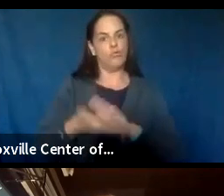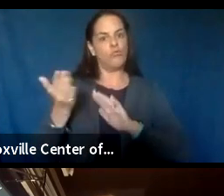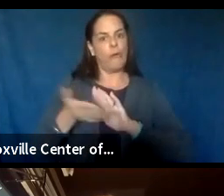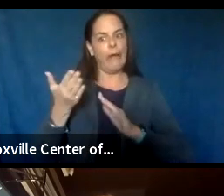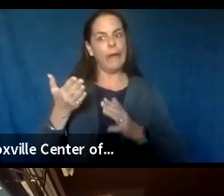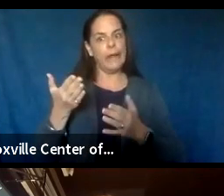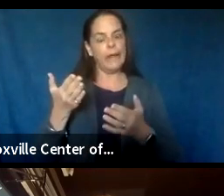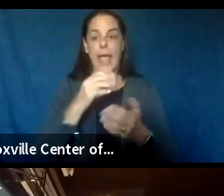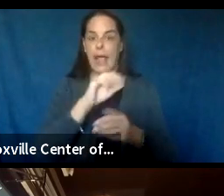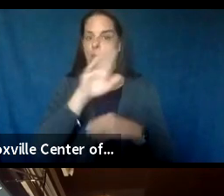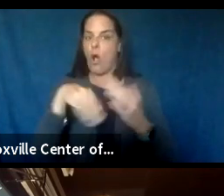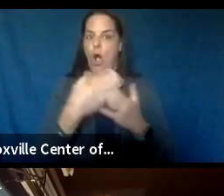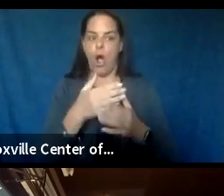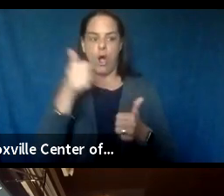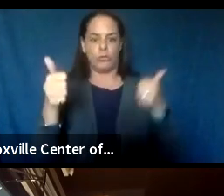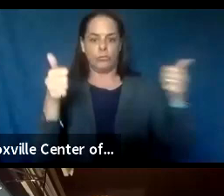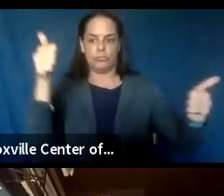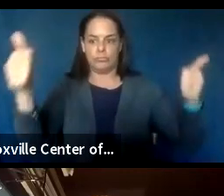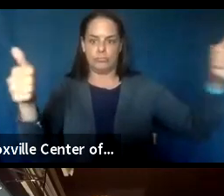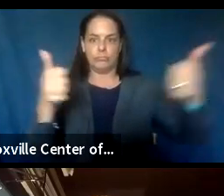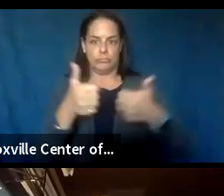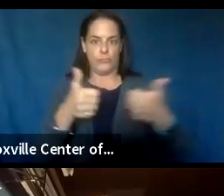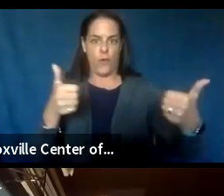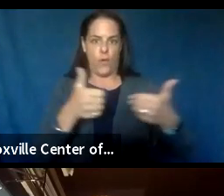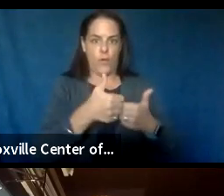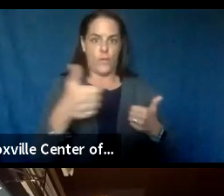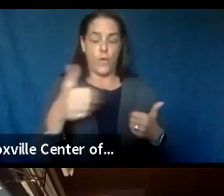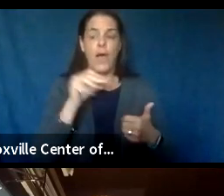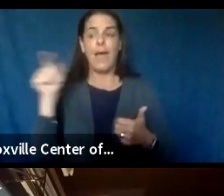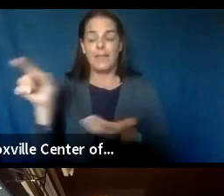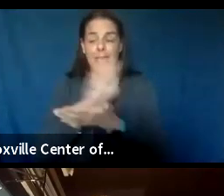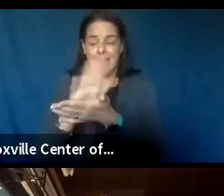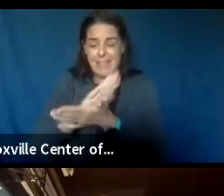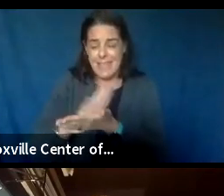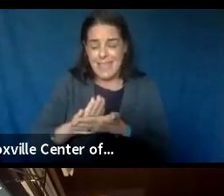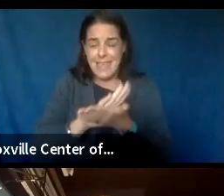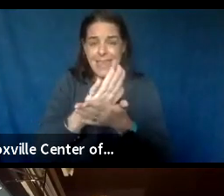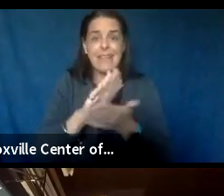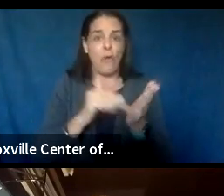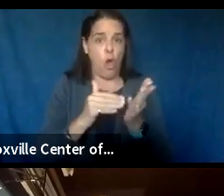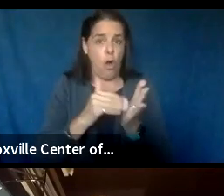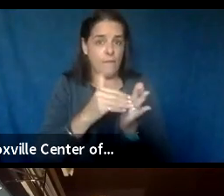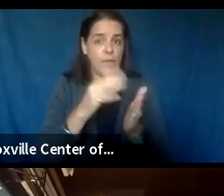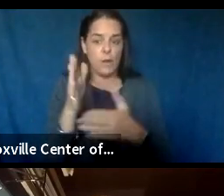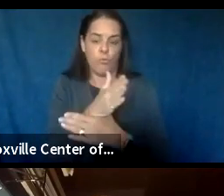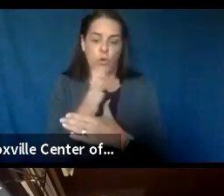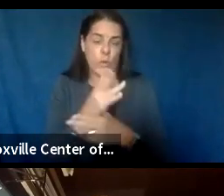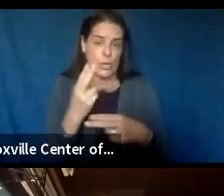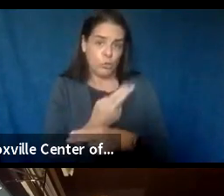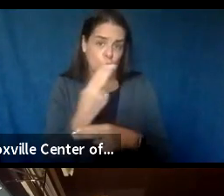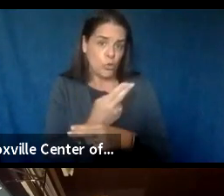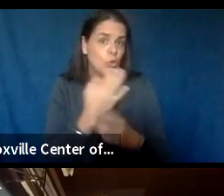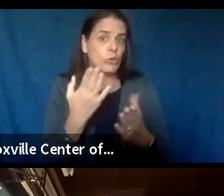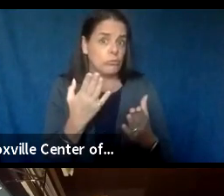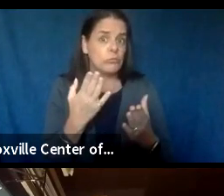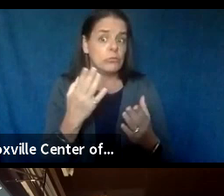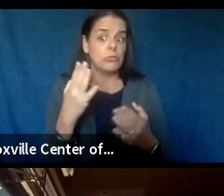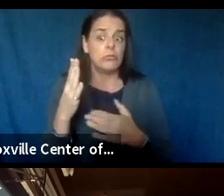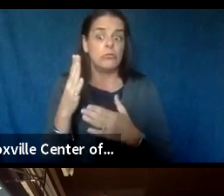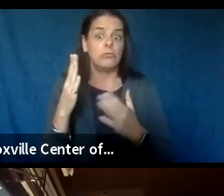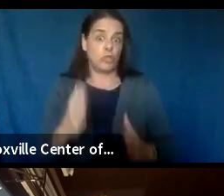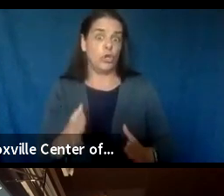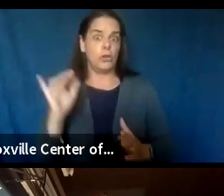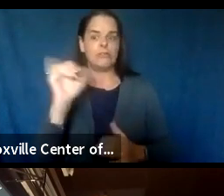got them all spaced out. And what they do is they sanitize real often in between uses, you know, like